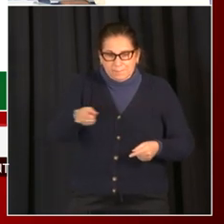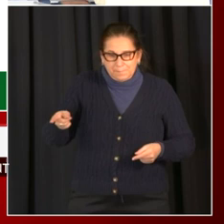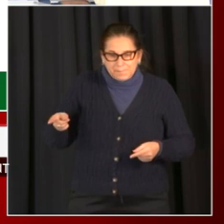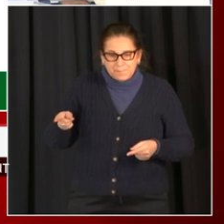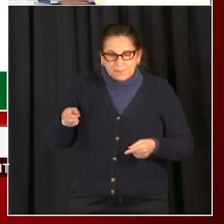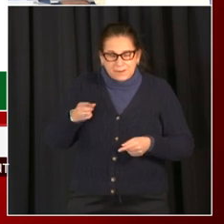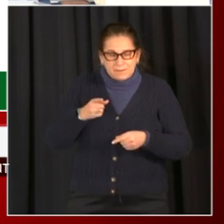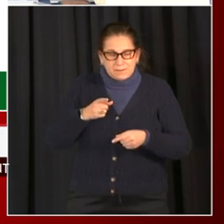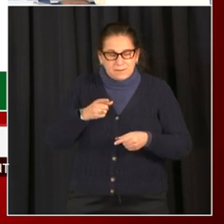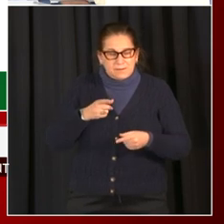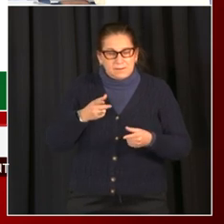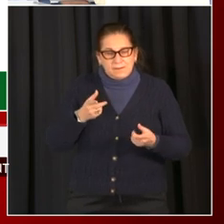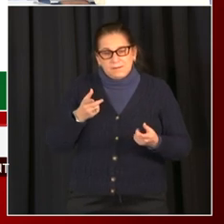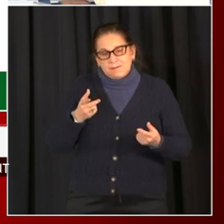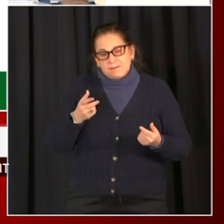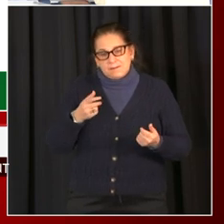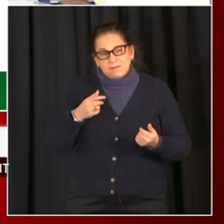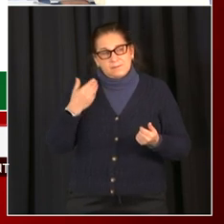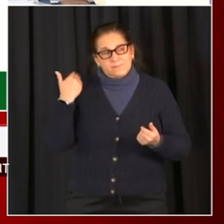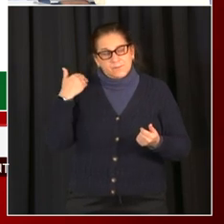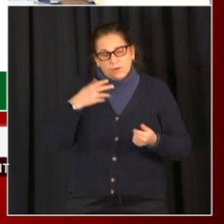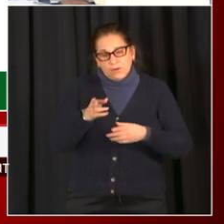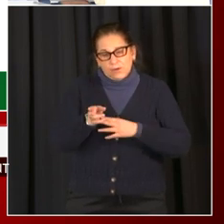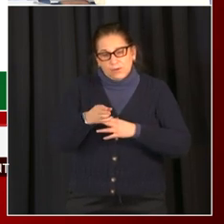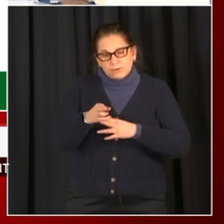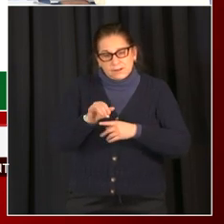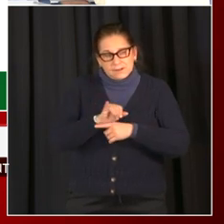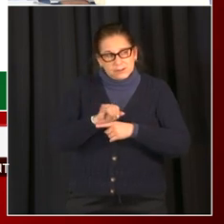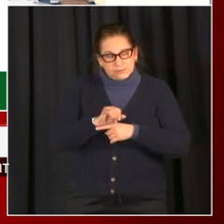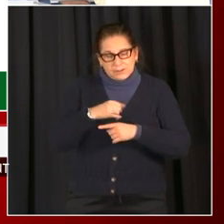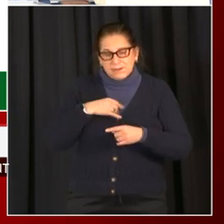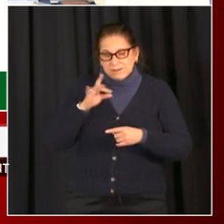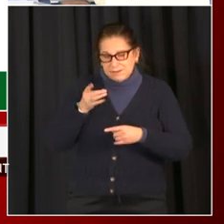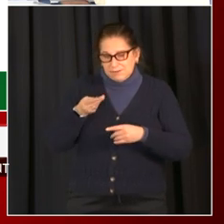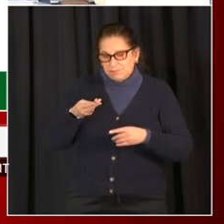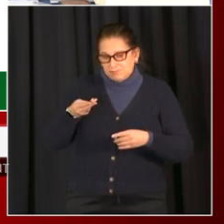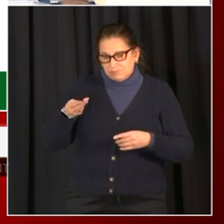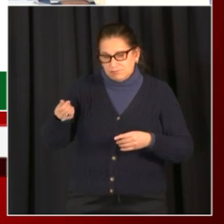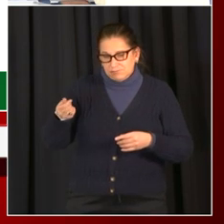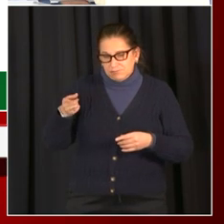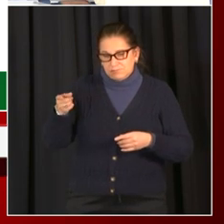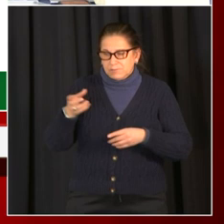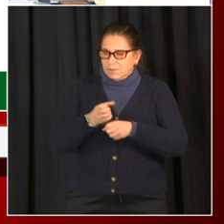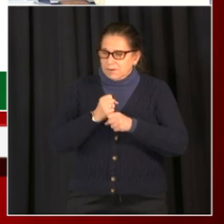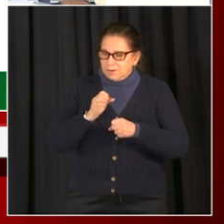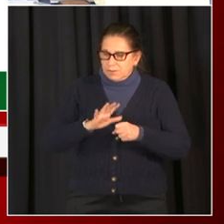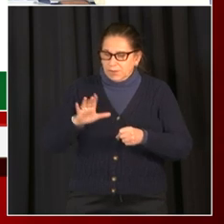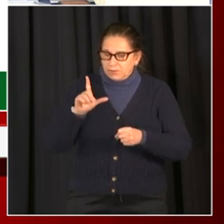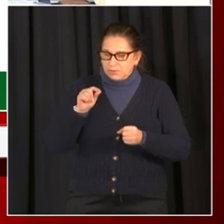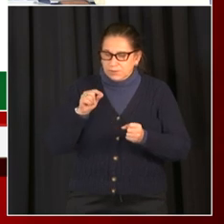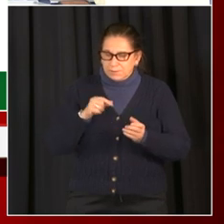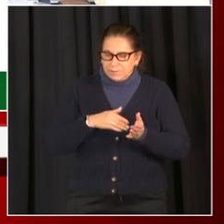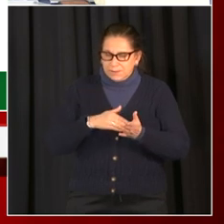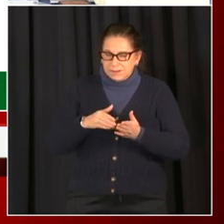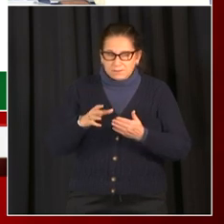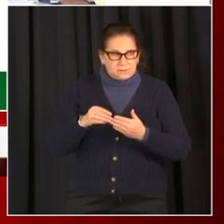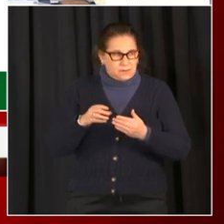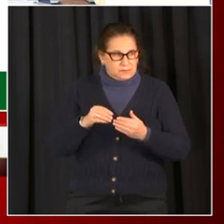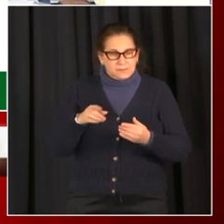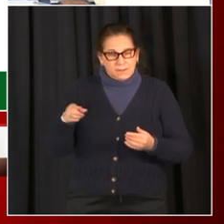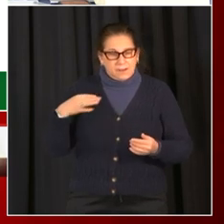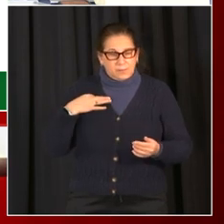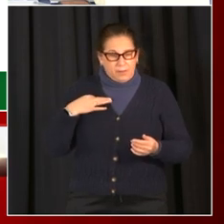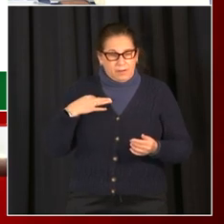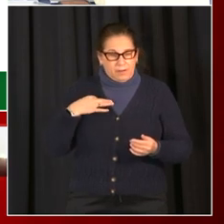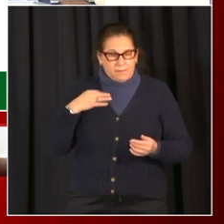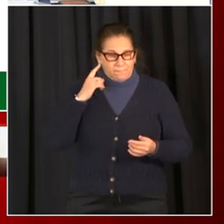the hotel industry fund, we got about $20 million in applications, and we worked with our